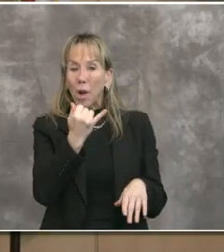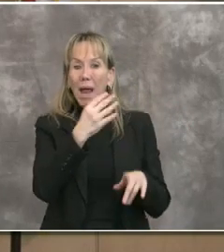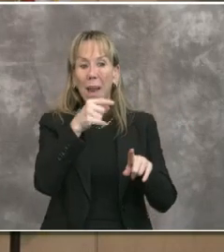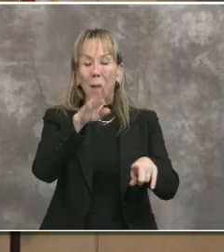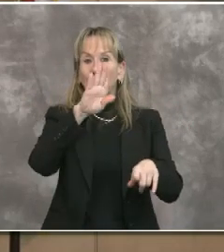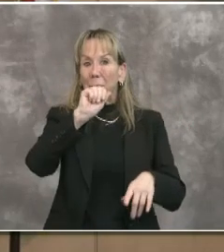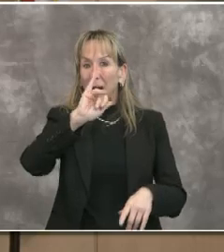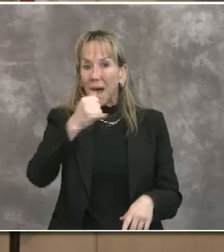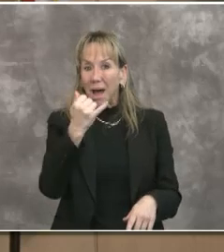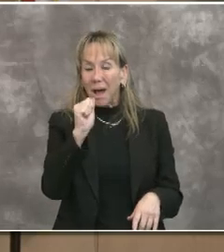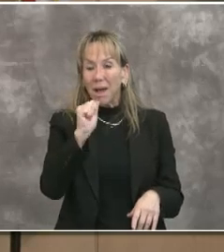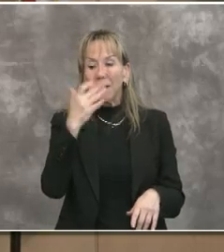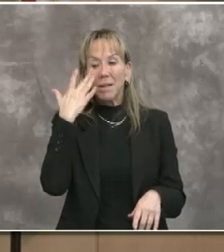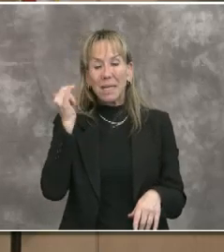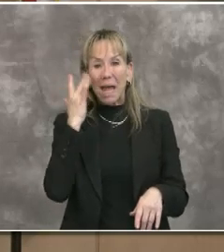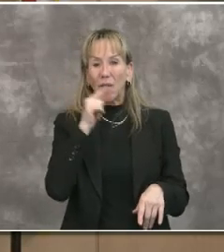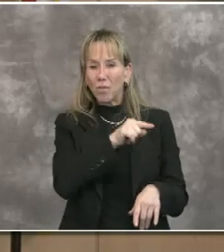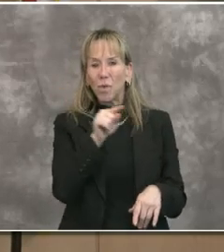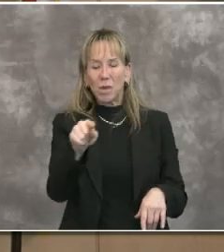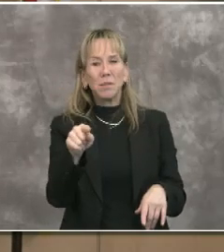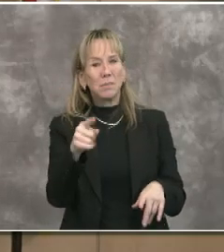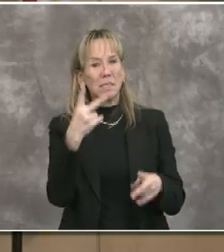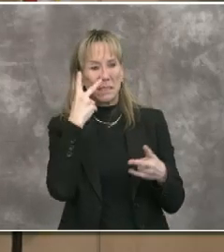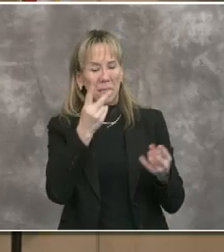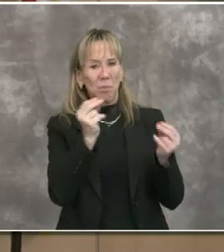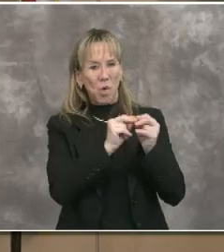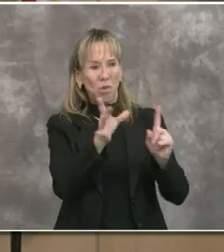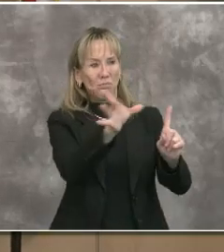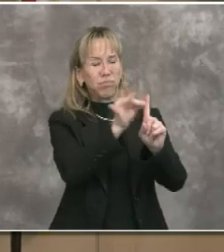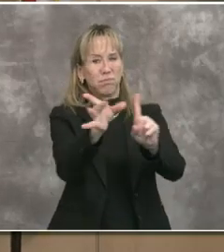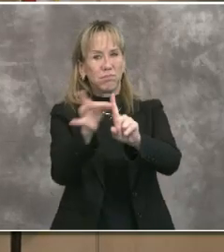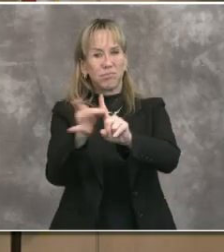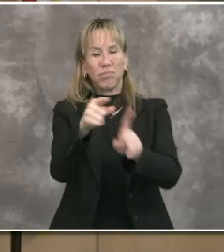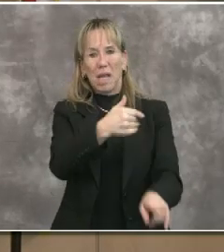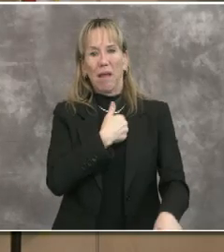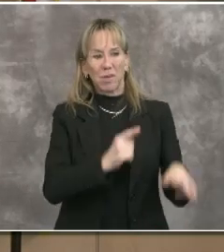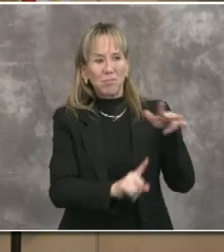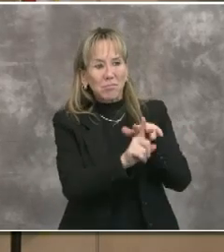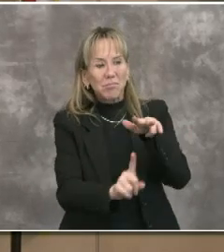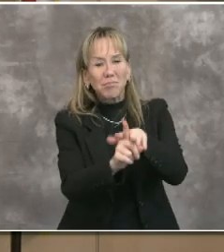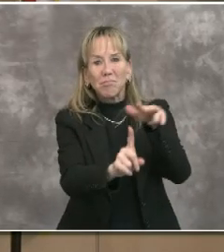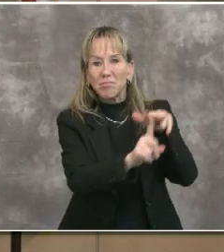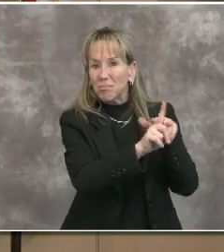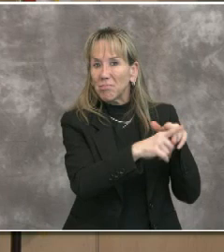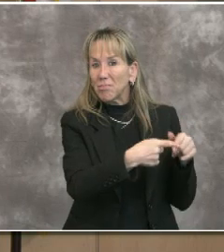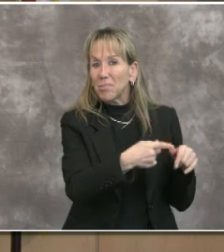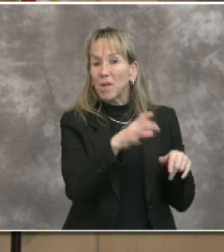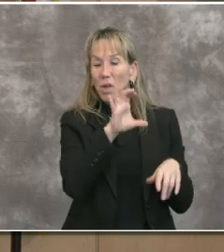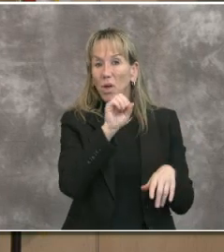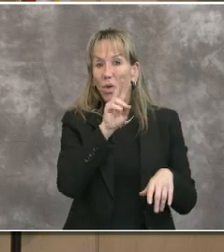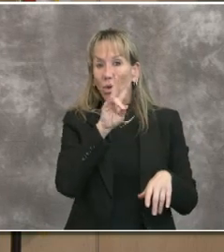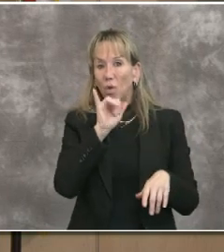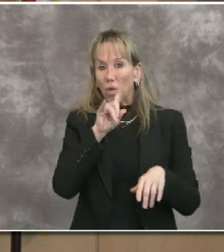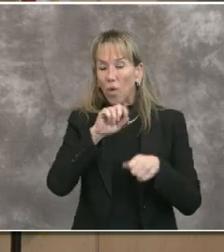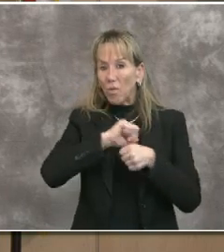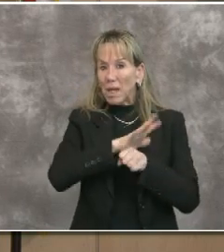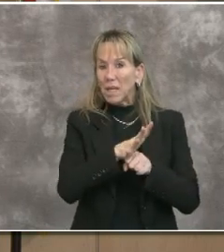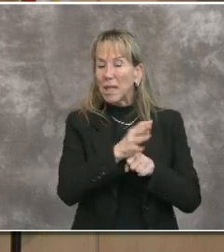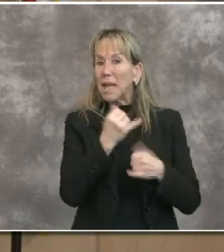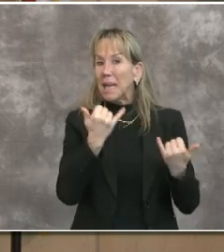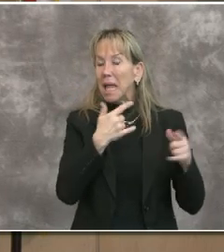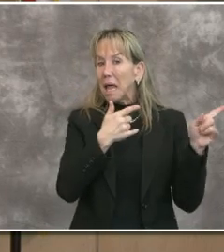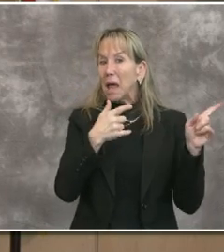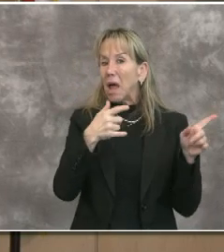are seeing many more cases of COVID. I think there are multiple reports, both from the Mexican public